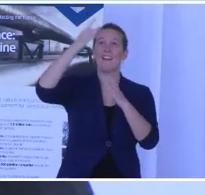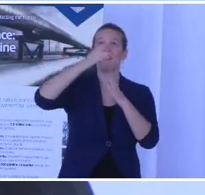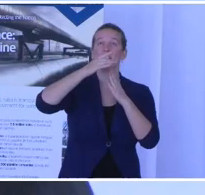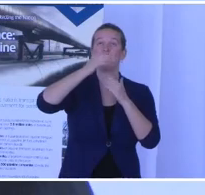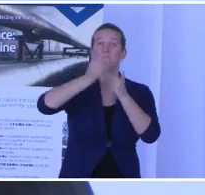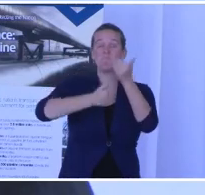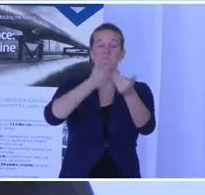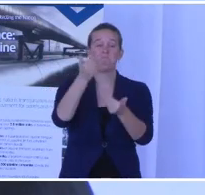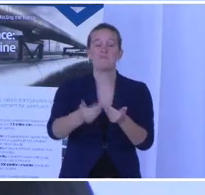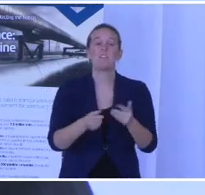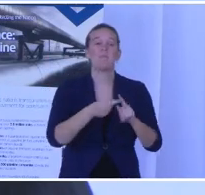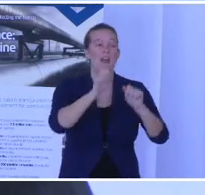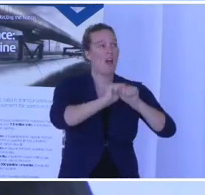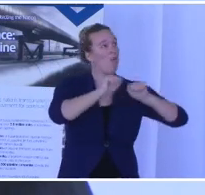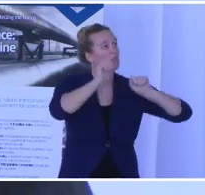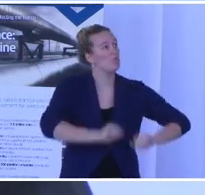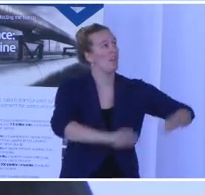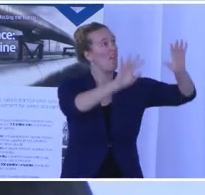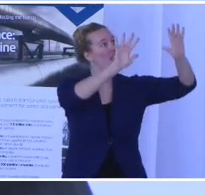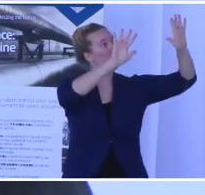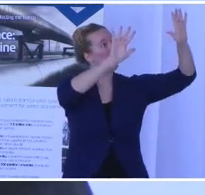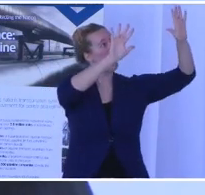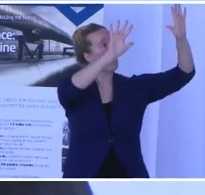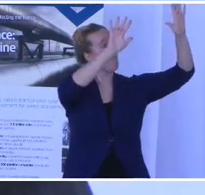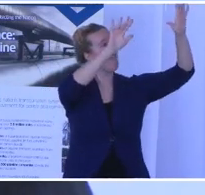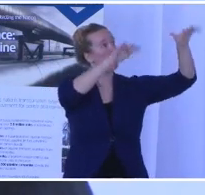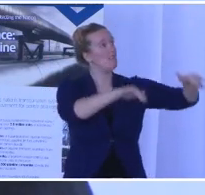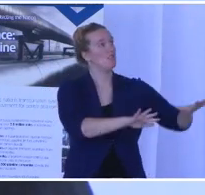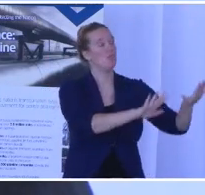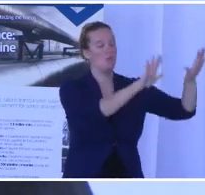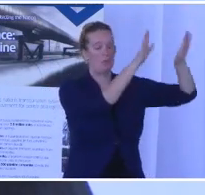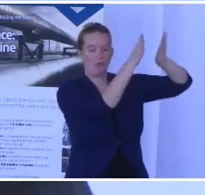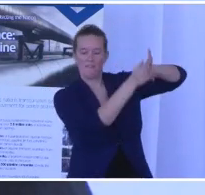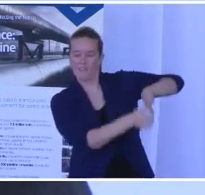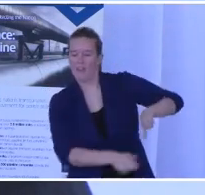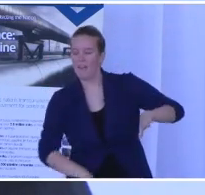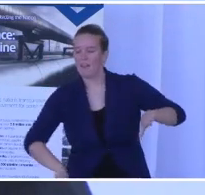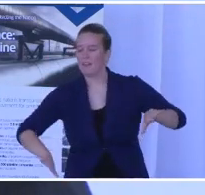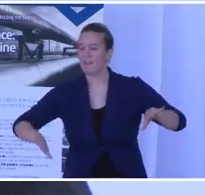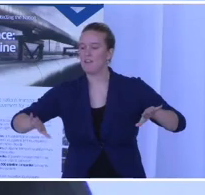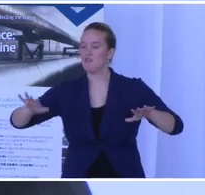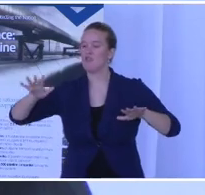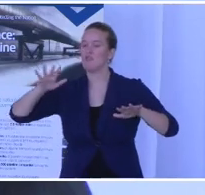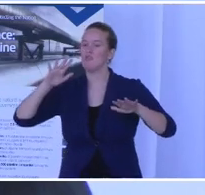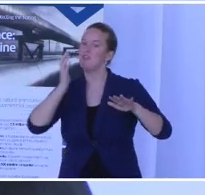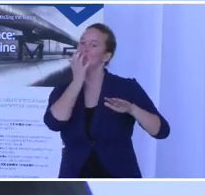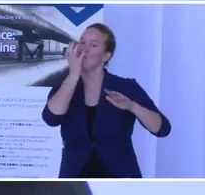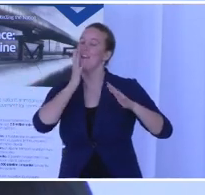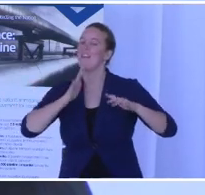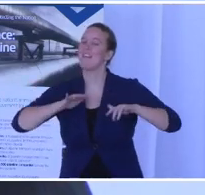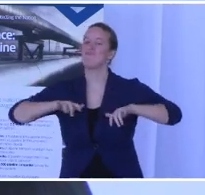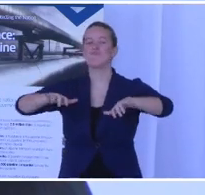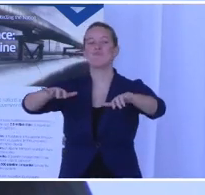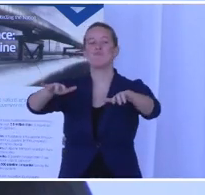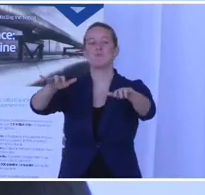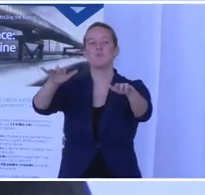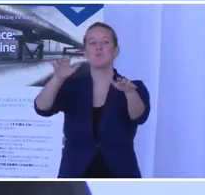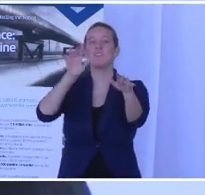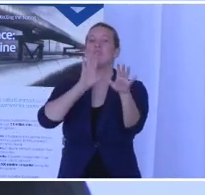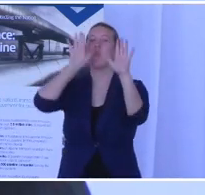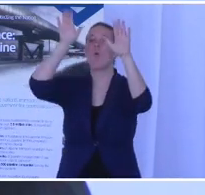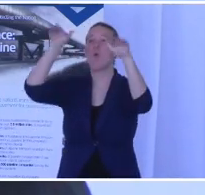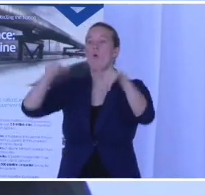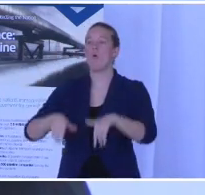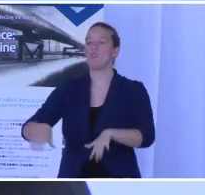above, from the mountain to the prairie, to